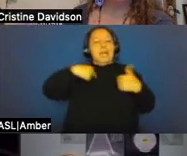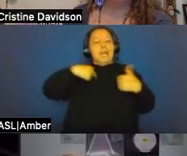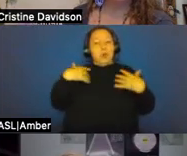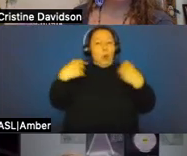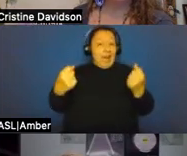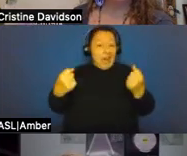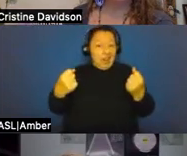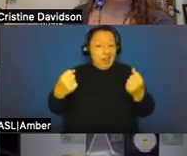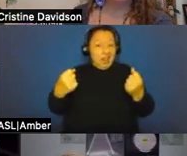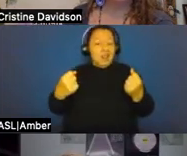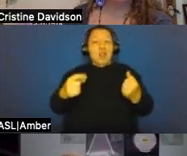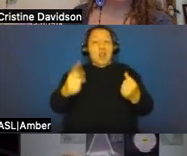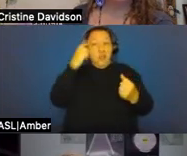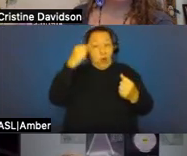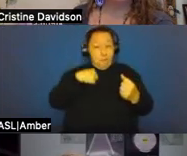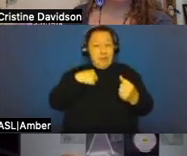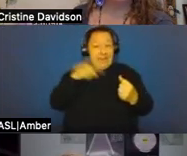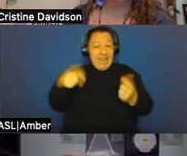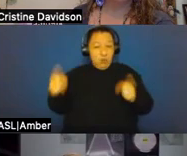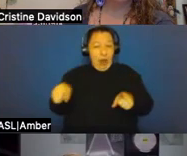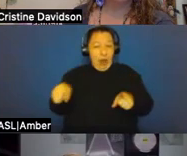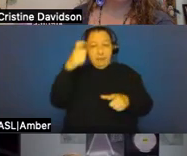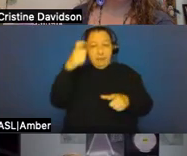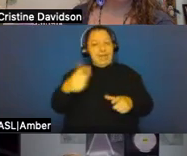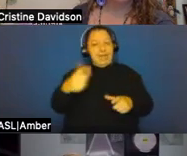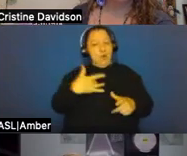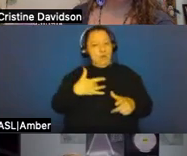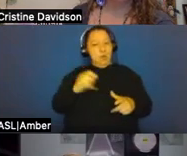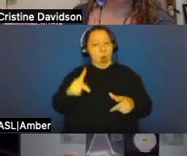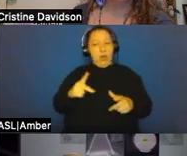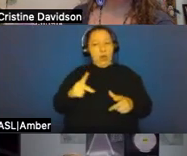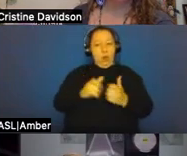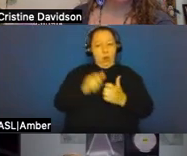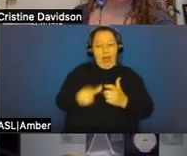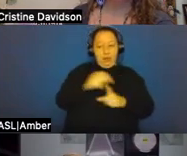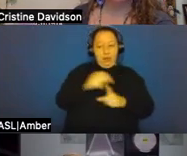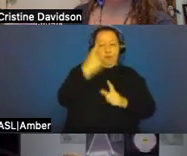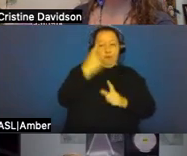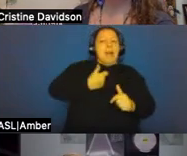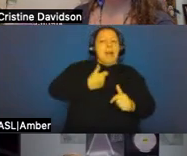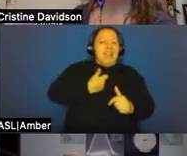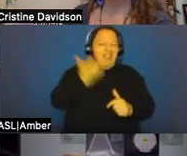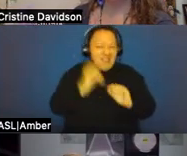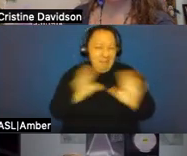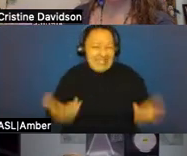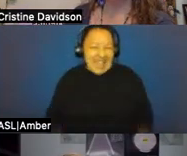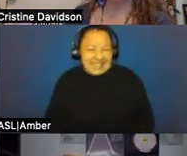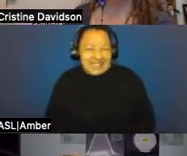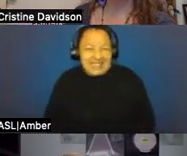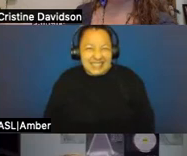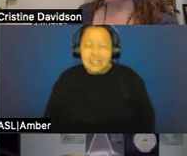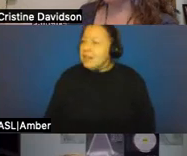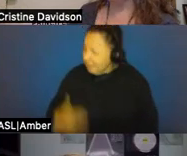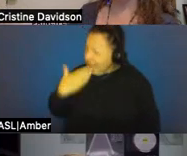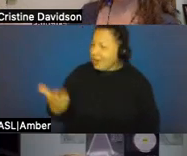for me, needs to happen because I need to feel okay with that for myself, if that makes sense. Thank